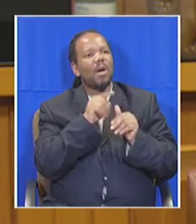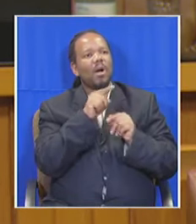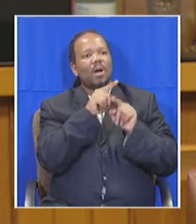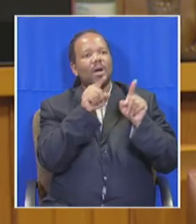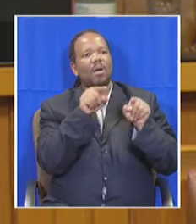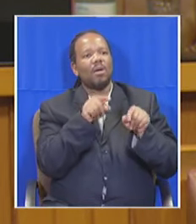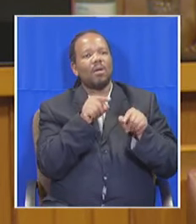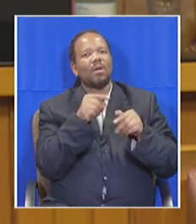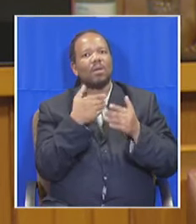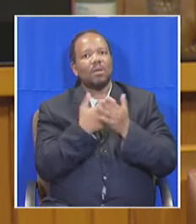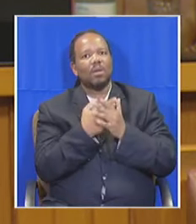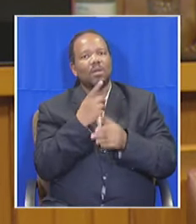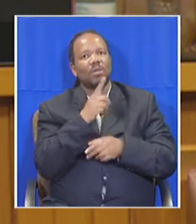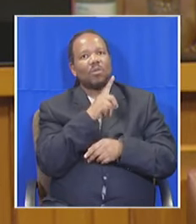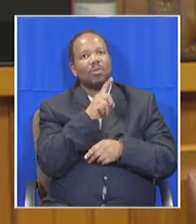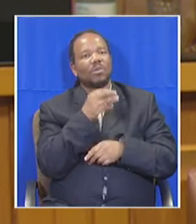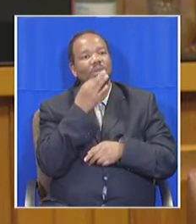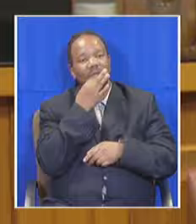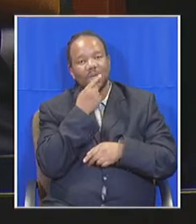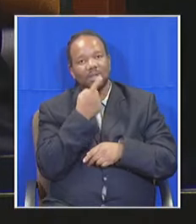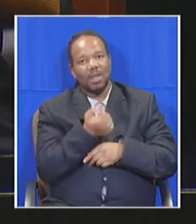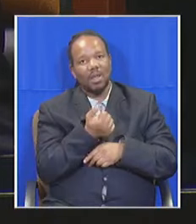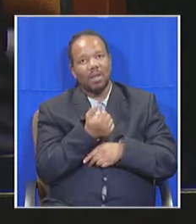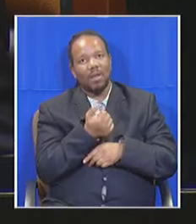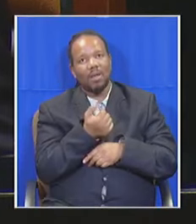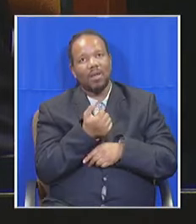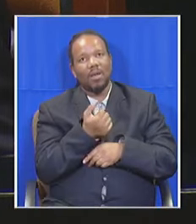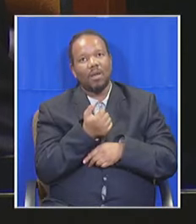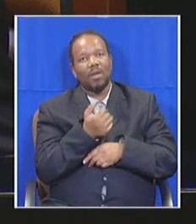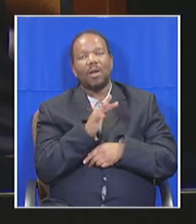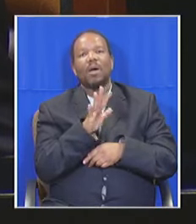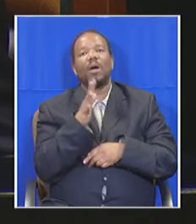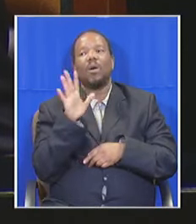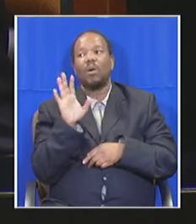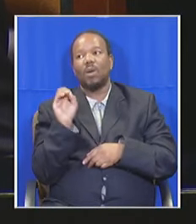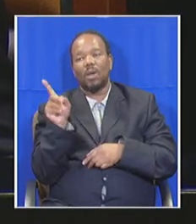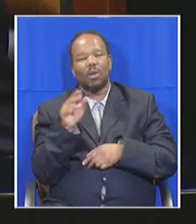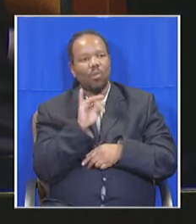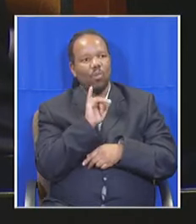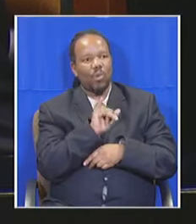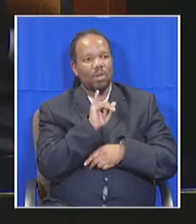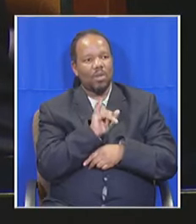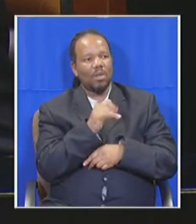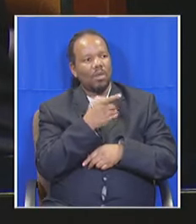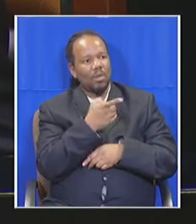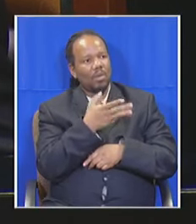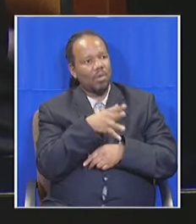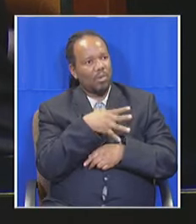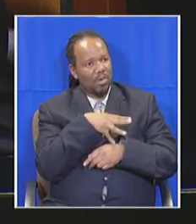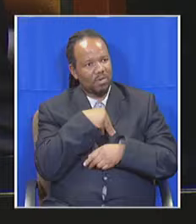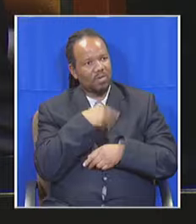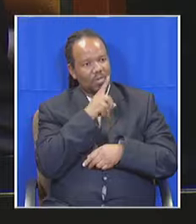he would take a question about what is just... Yeah, Honourable Member, wait for him to take. Honourable Bongo, would you like to take a